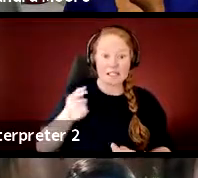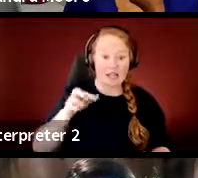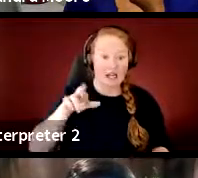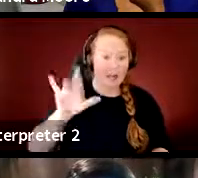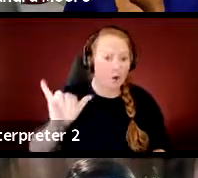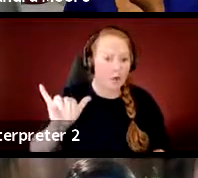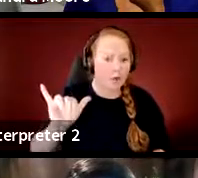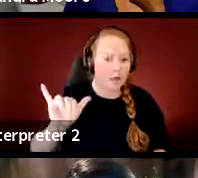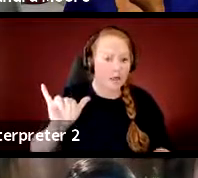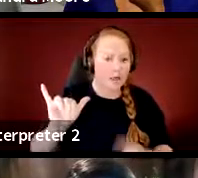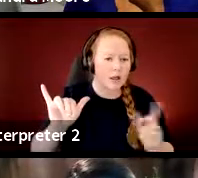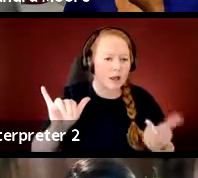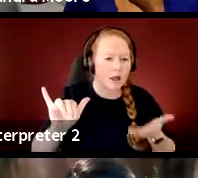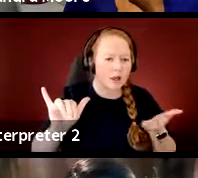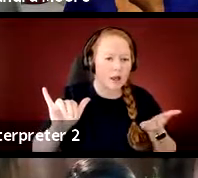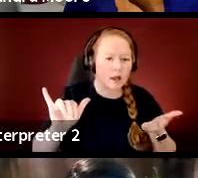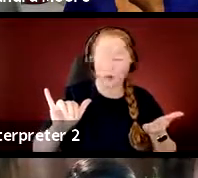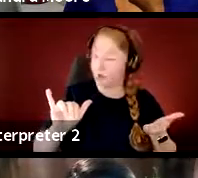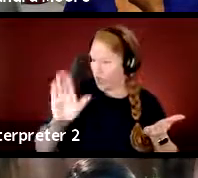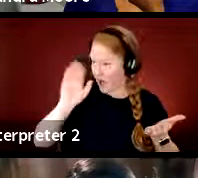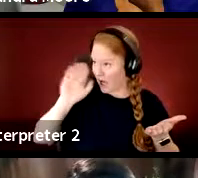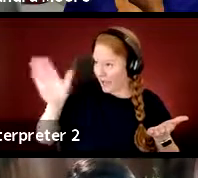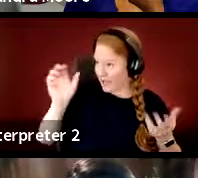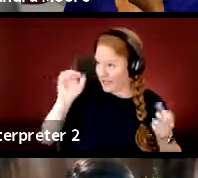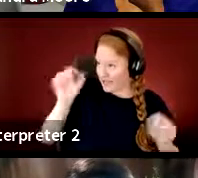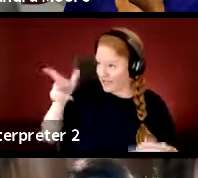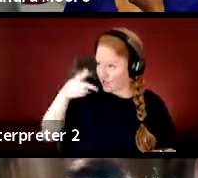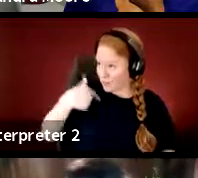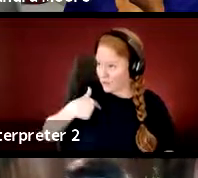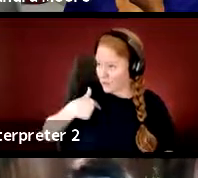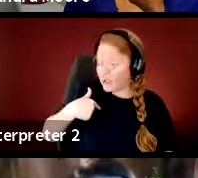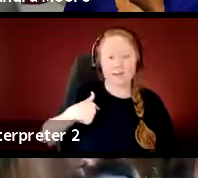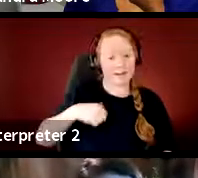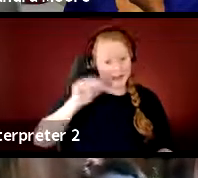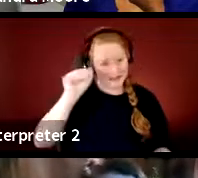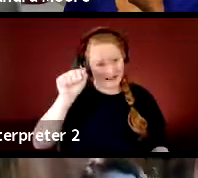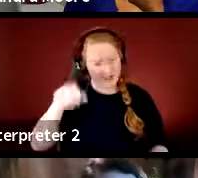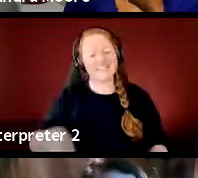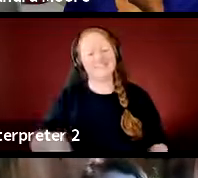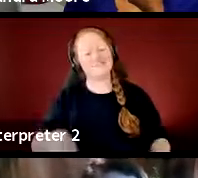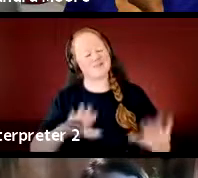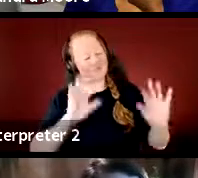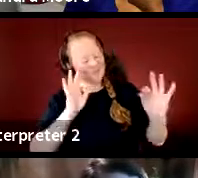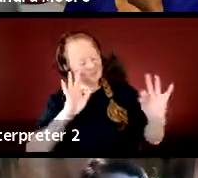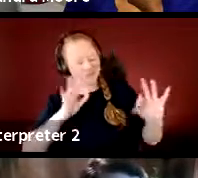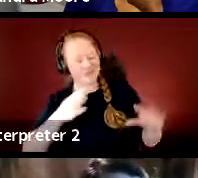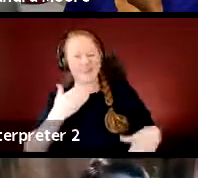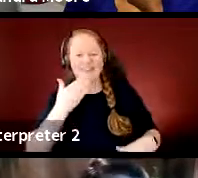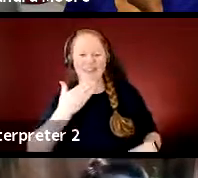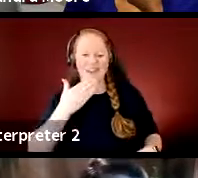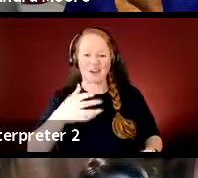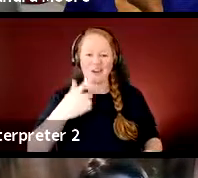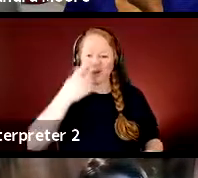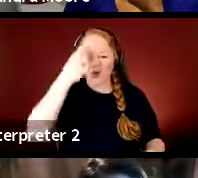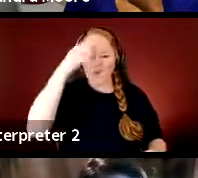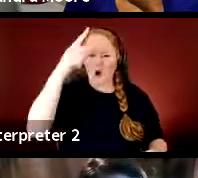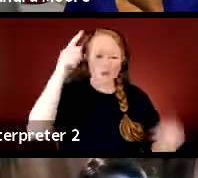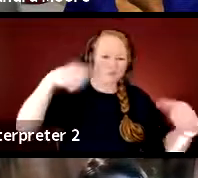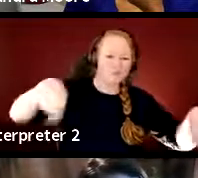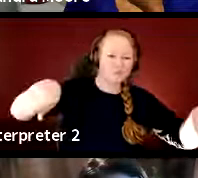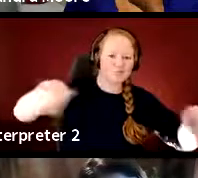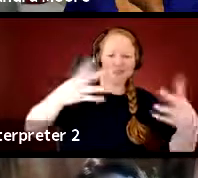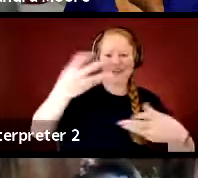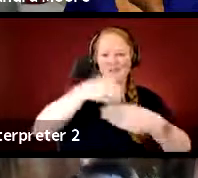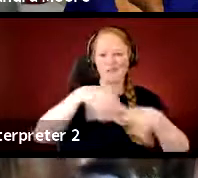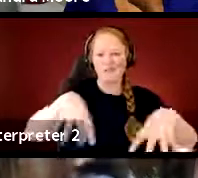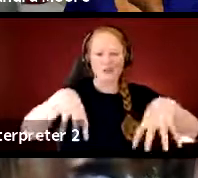Newcomer? Hi, can you hear me? Yes. Great. So thank you everyone involved in hosting the hearing today and